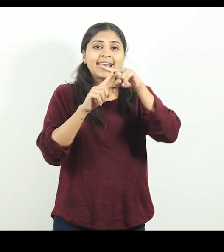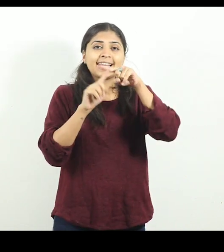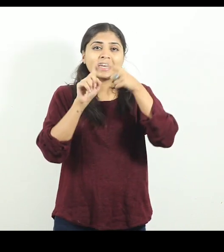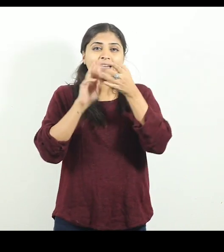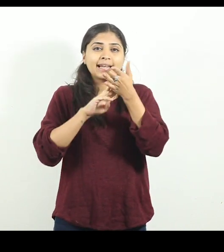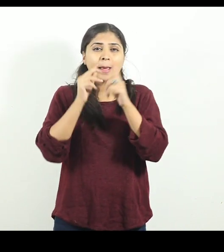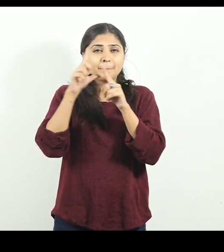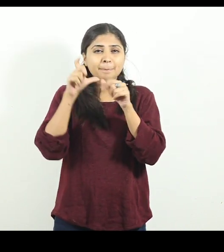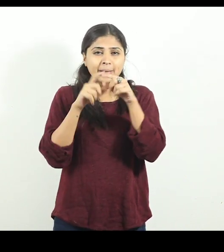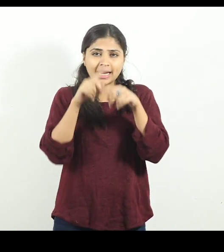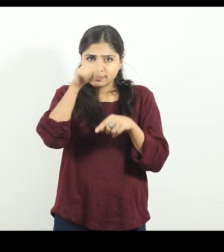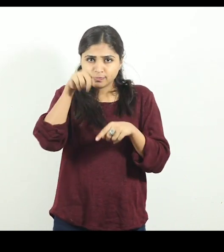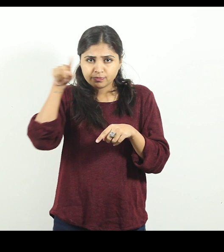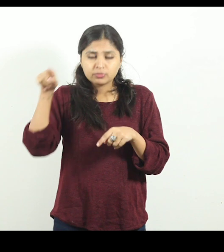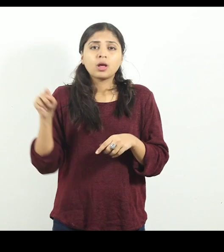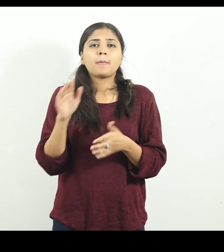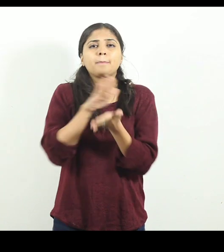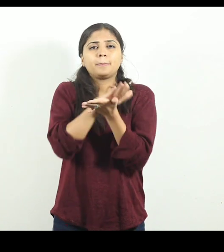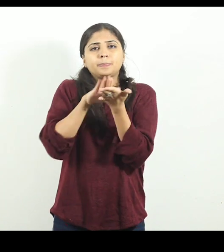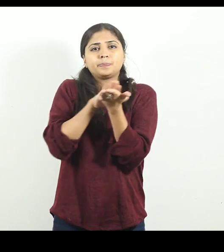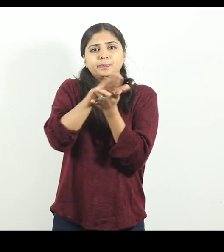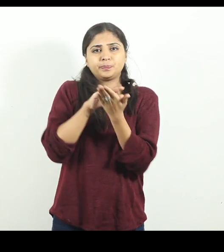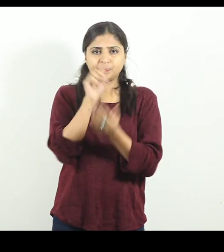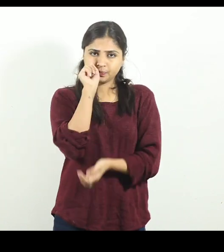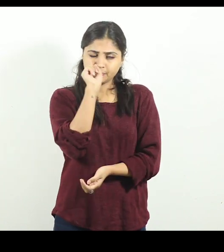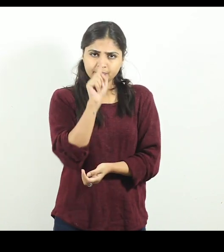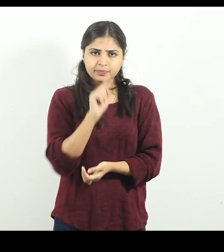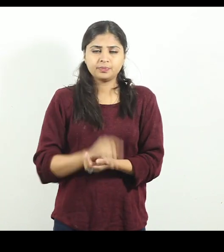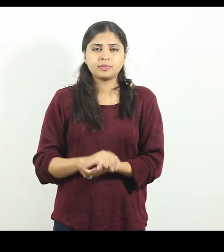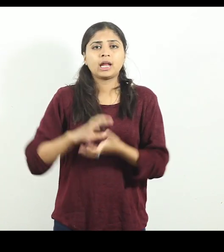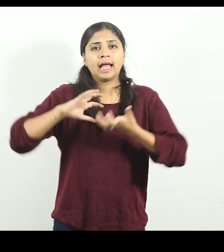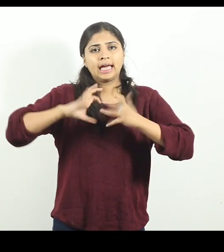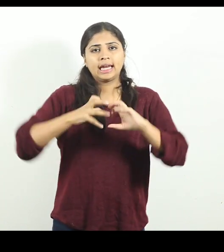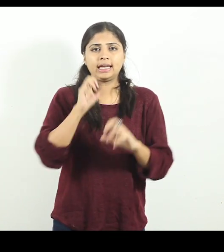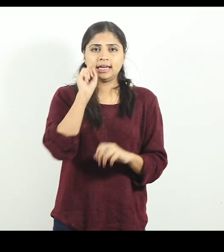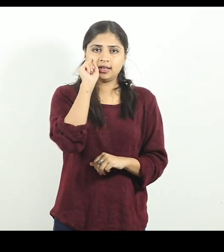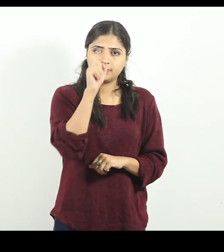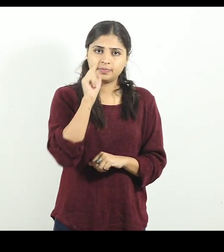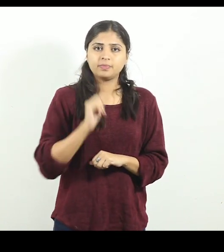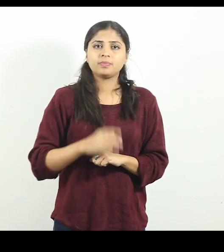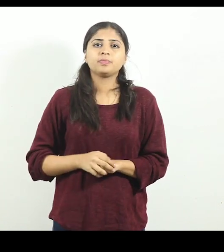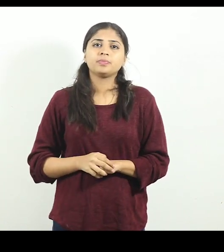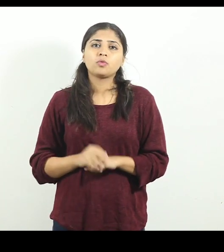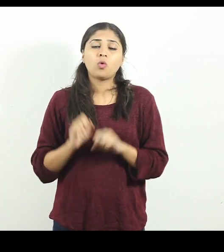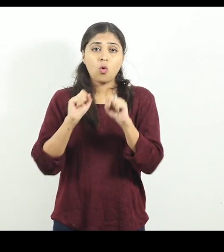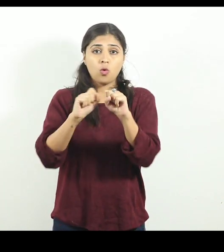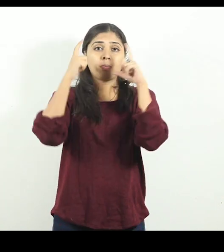Under Available Template, click Blank Document. Number 3. Click Create.